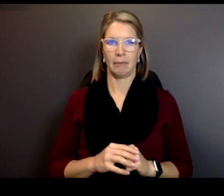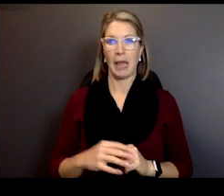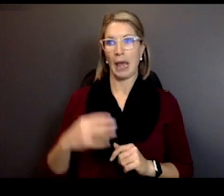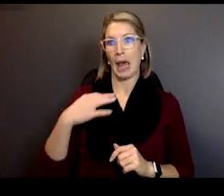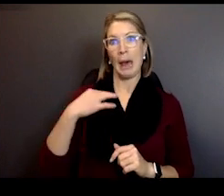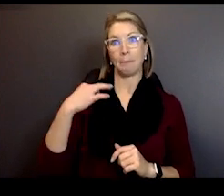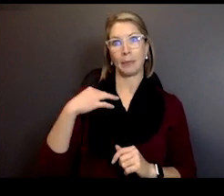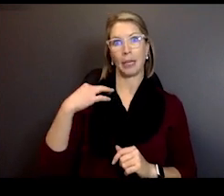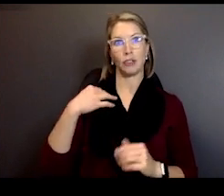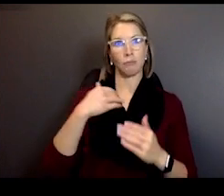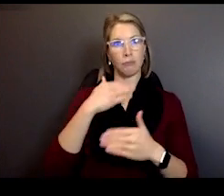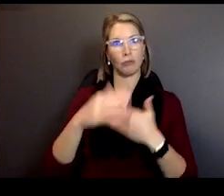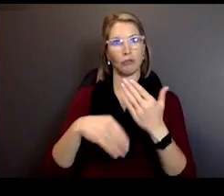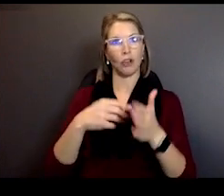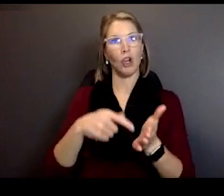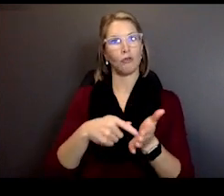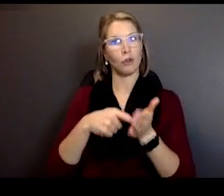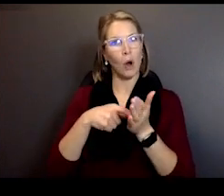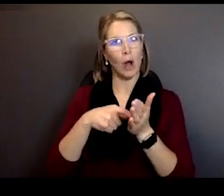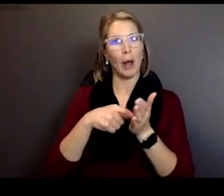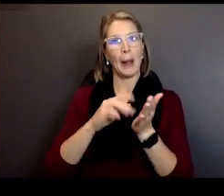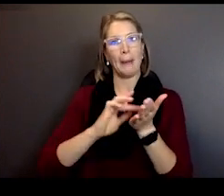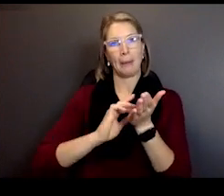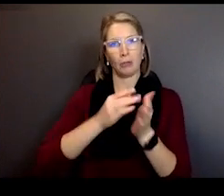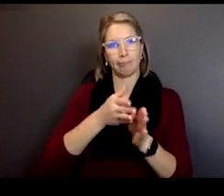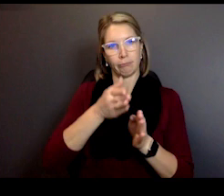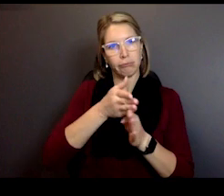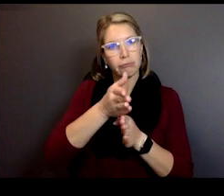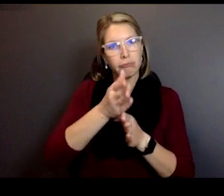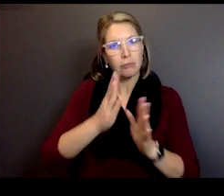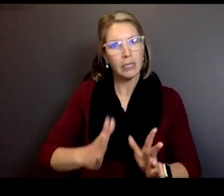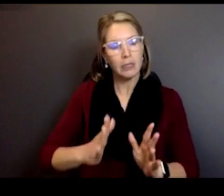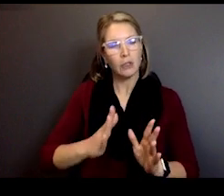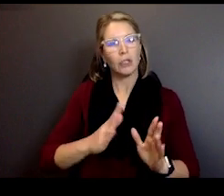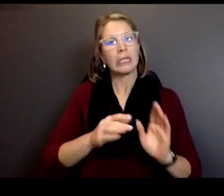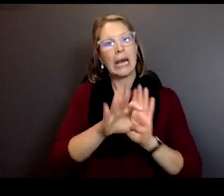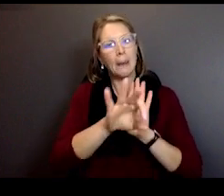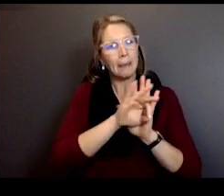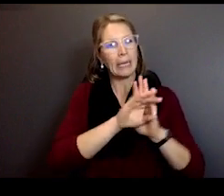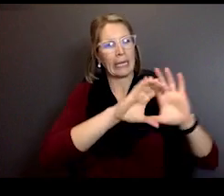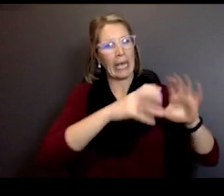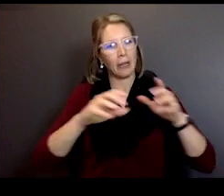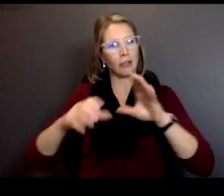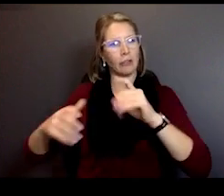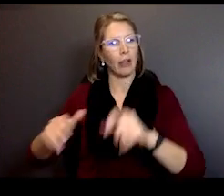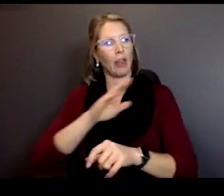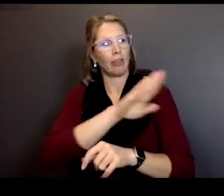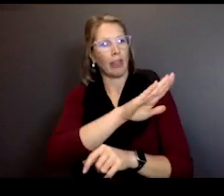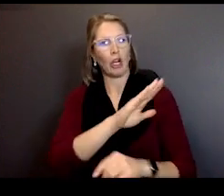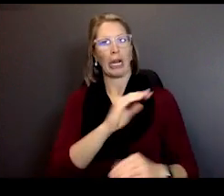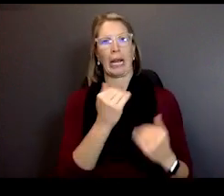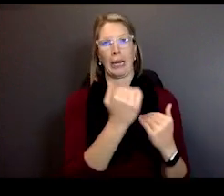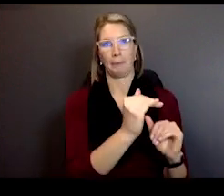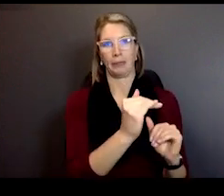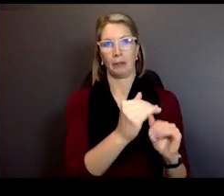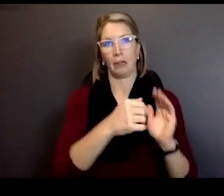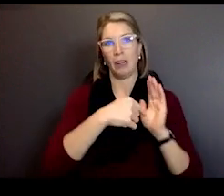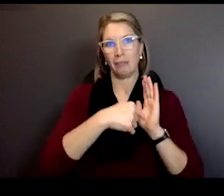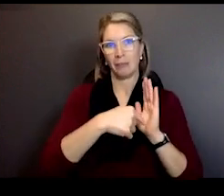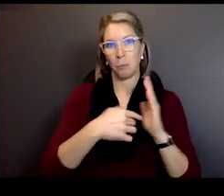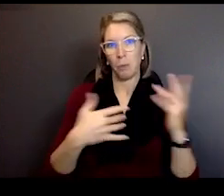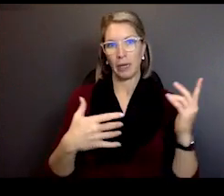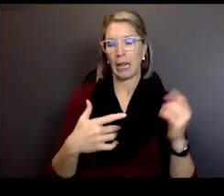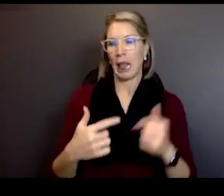The application process requires a medical practitioner to certify the categories of impairment. The categories of